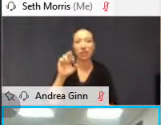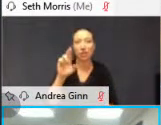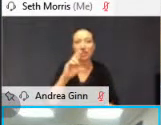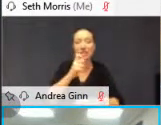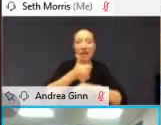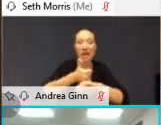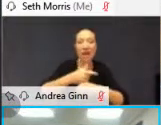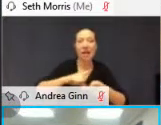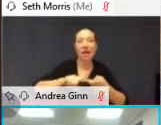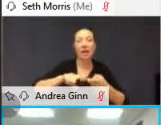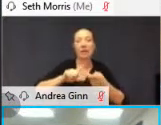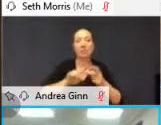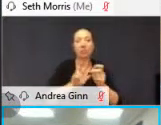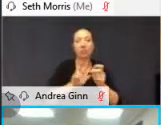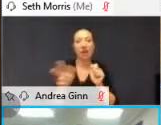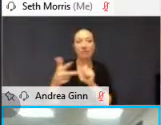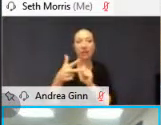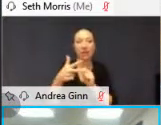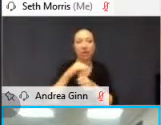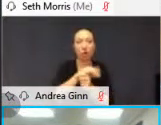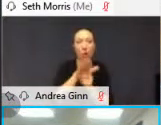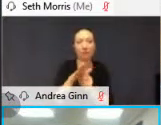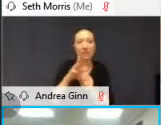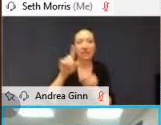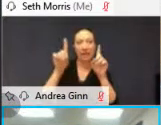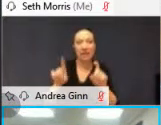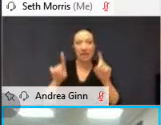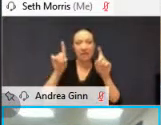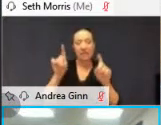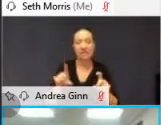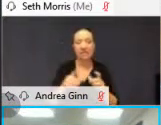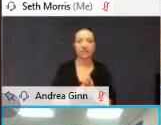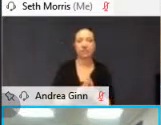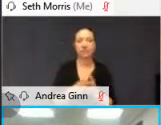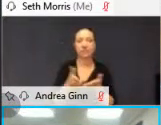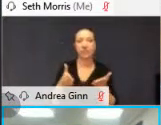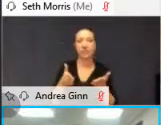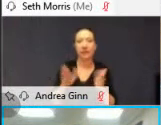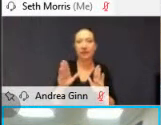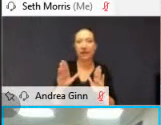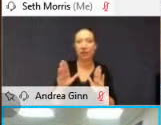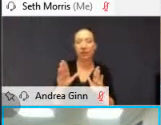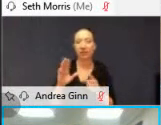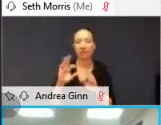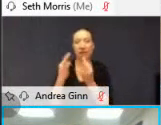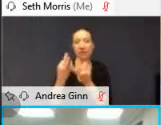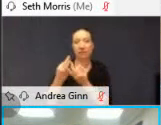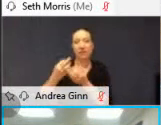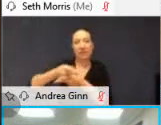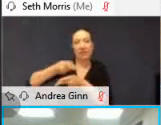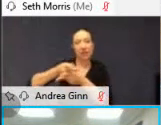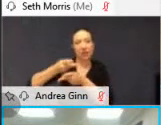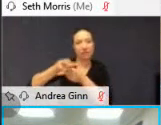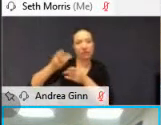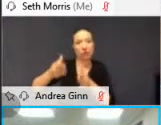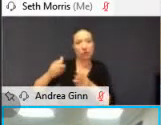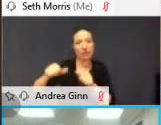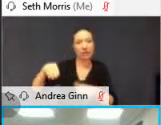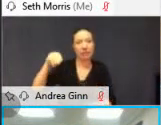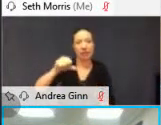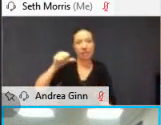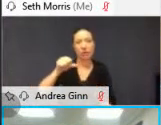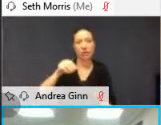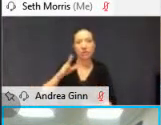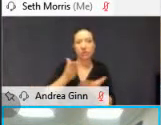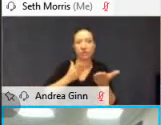for the uninsured, allowing payment for services provided by family caregivers in the home. We know a lot of people, were